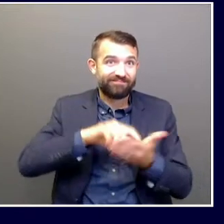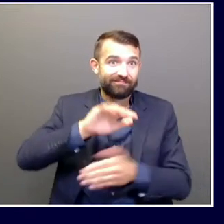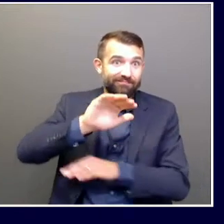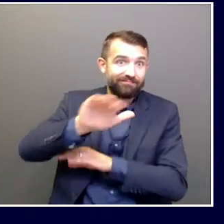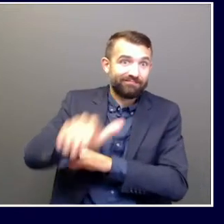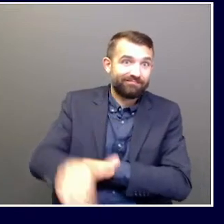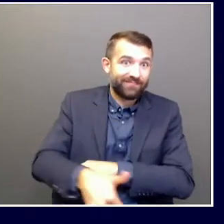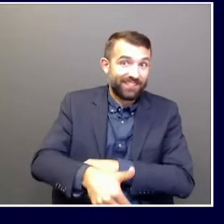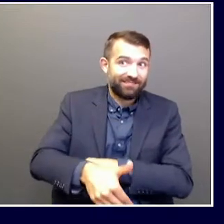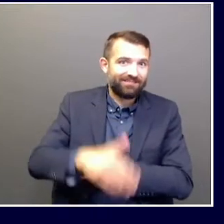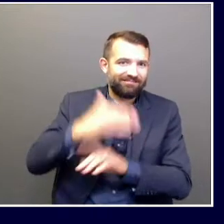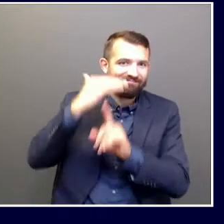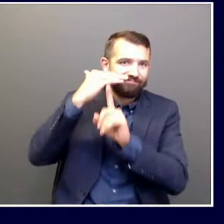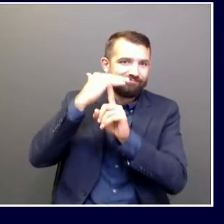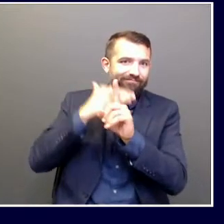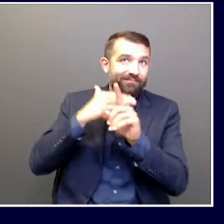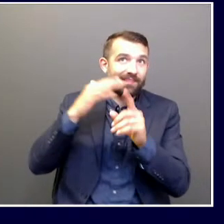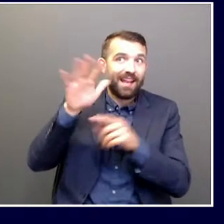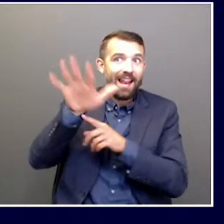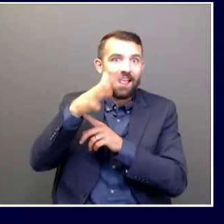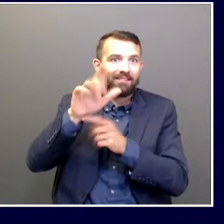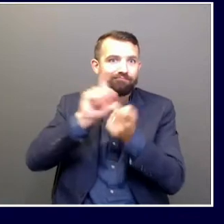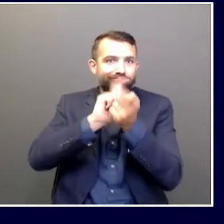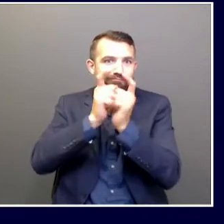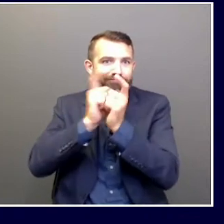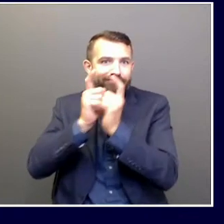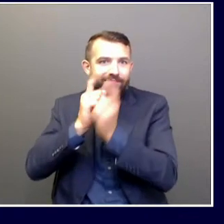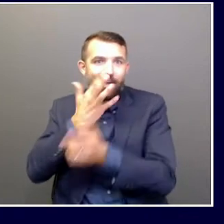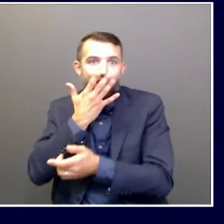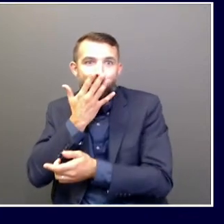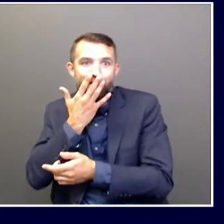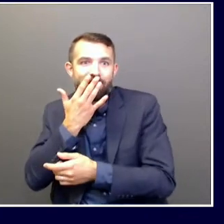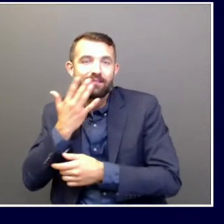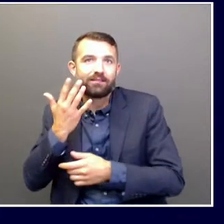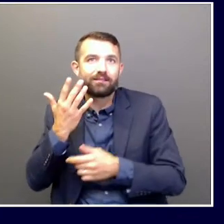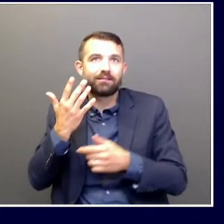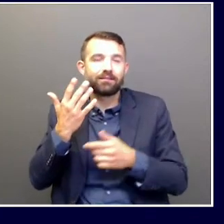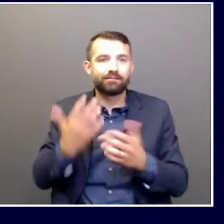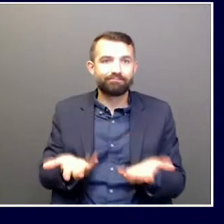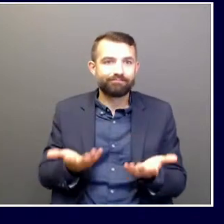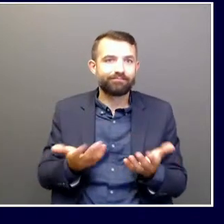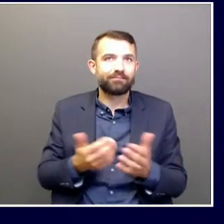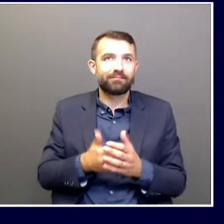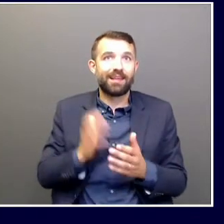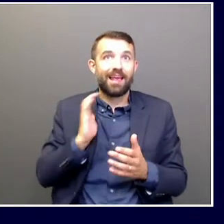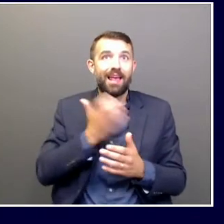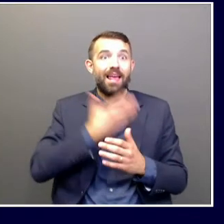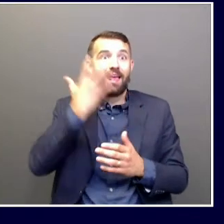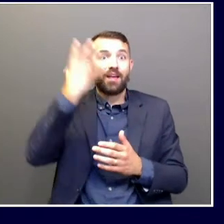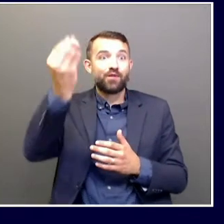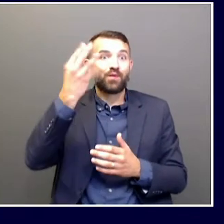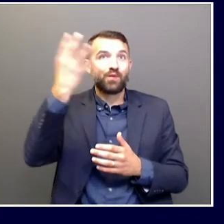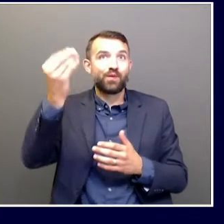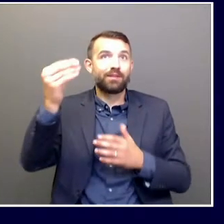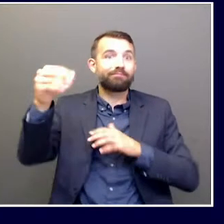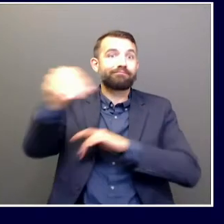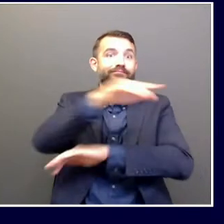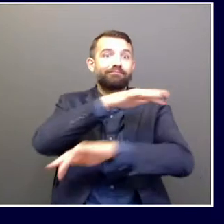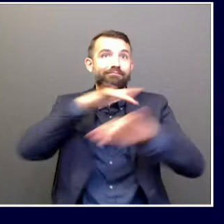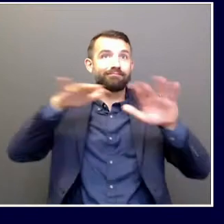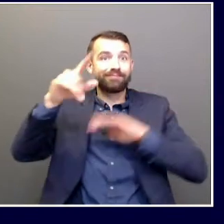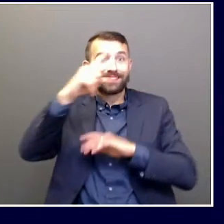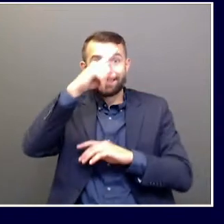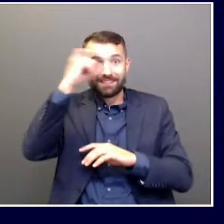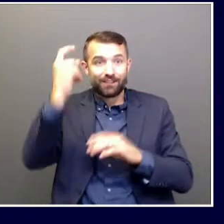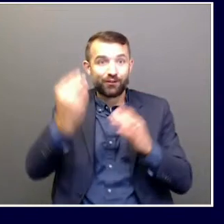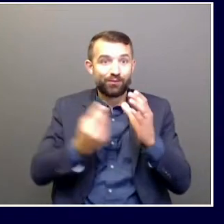And with warm weather leaving us, the activities we've enjoyed being outside all summer, all spring, we can't really